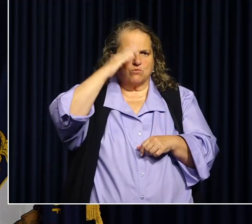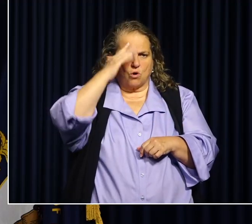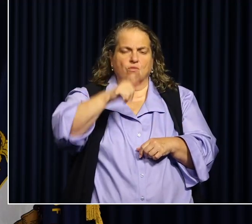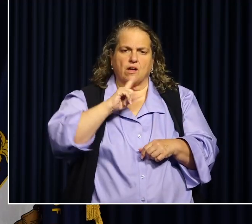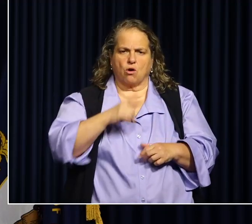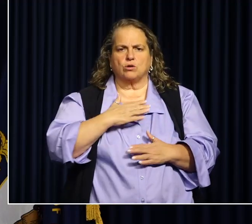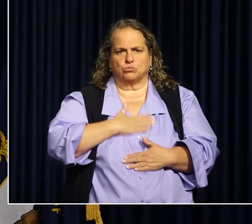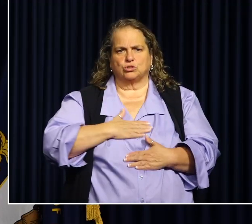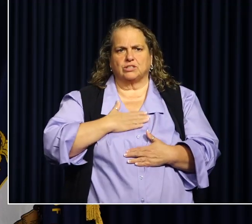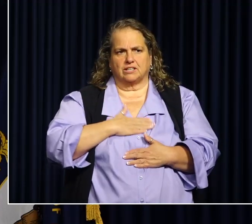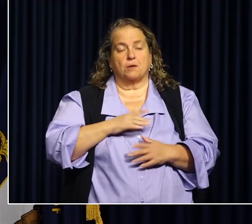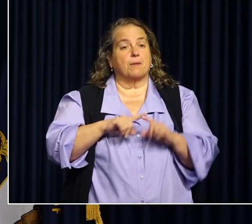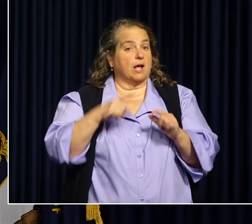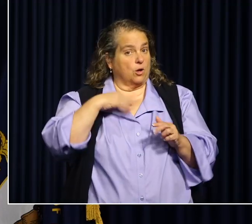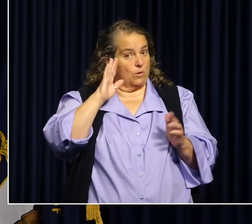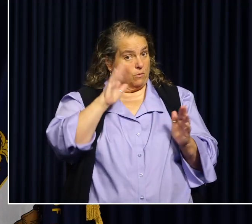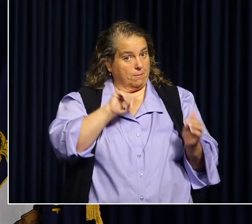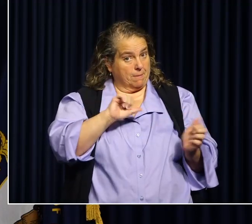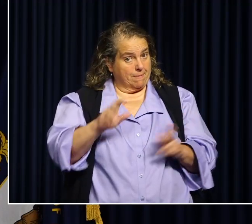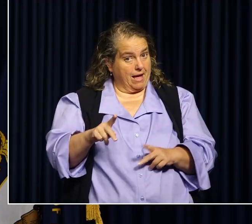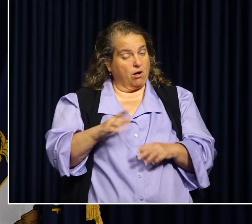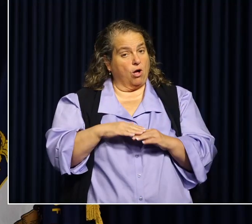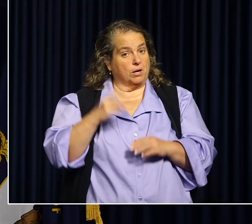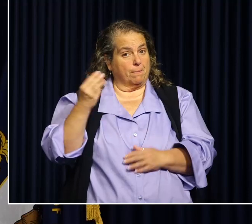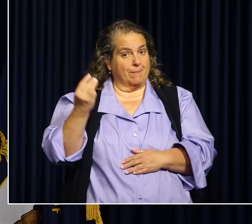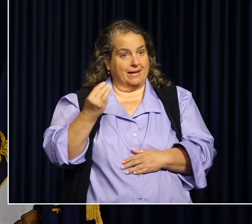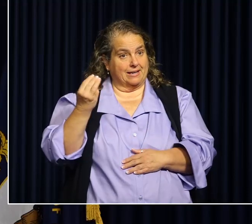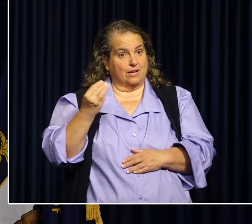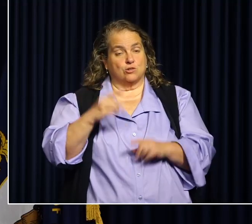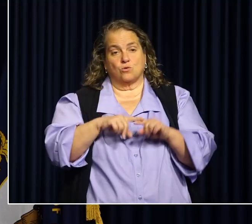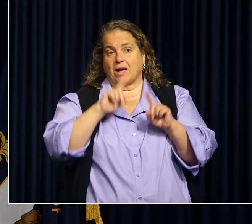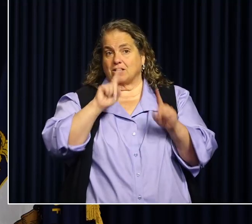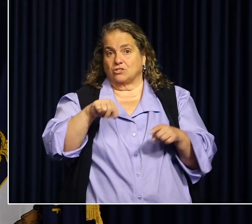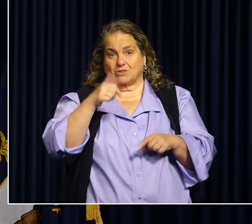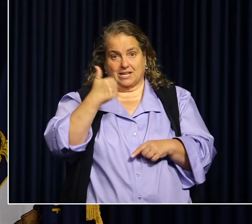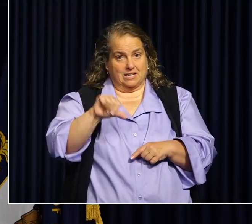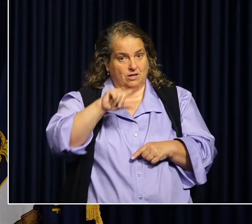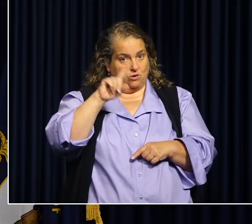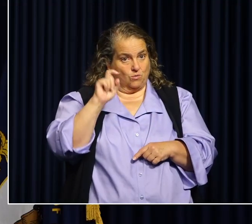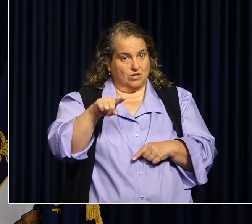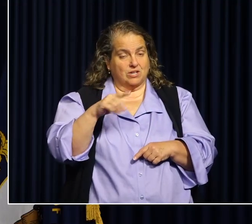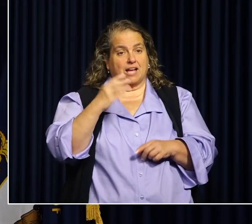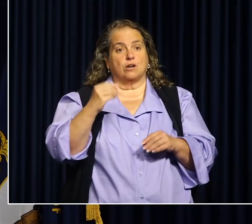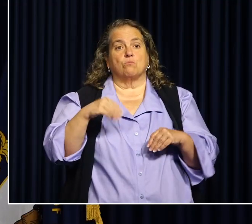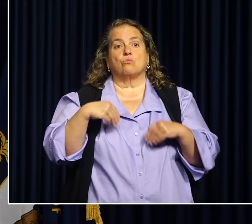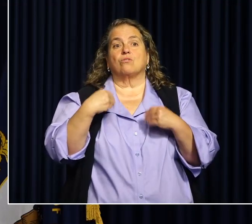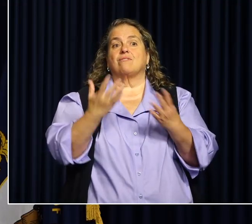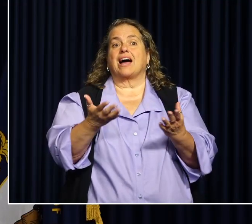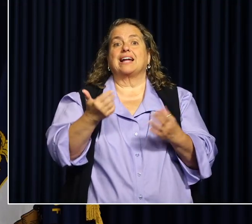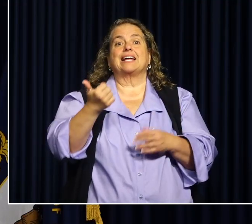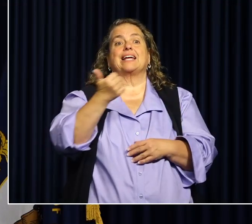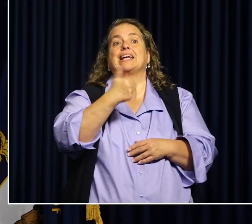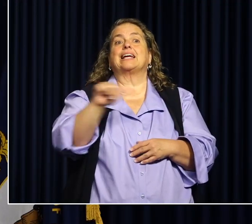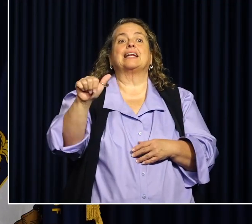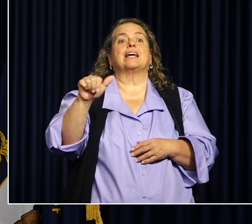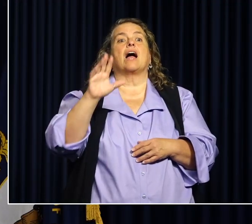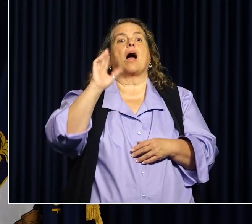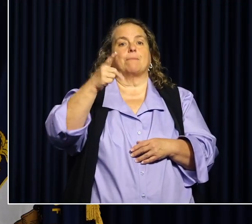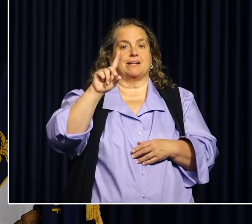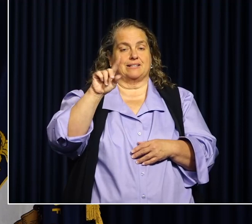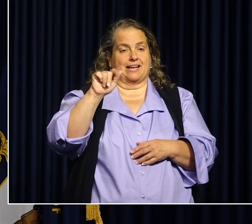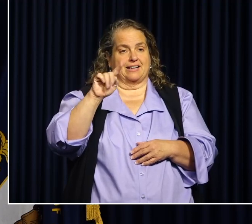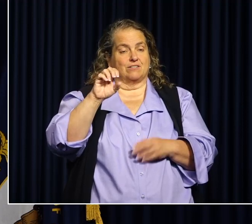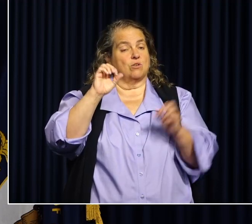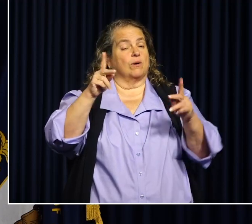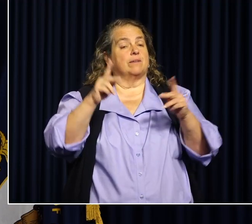appreciated. But we will be back on Monday to answer any questions and provide any updates. All